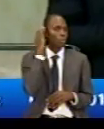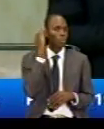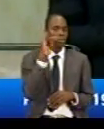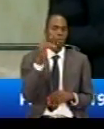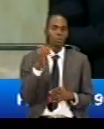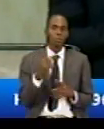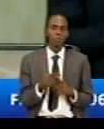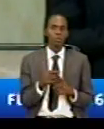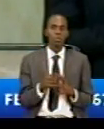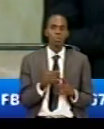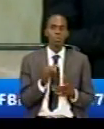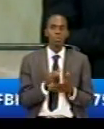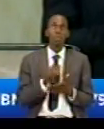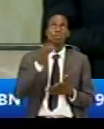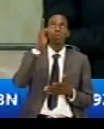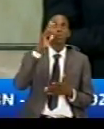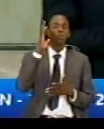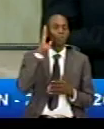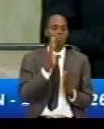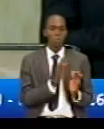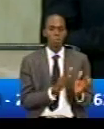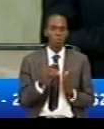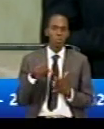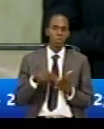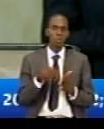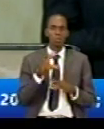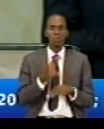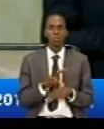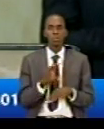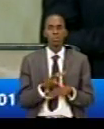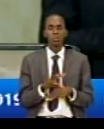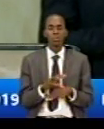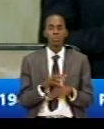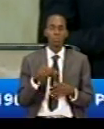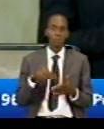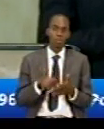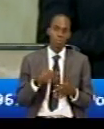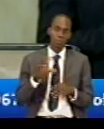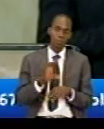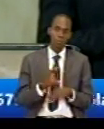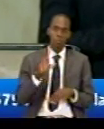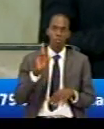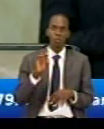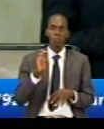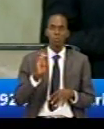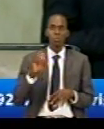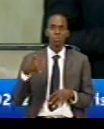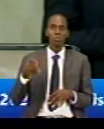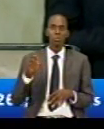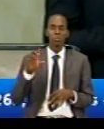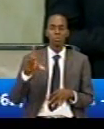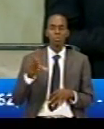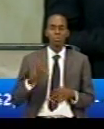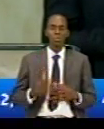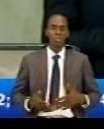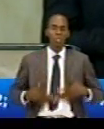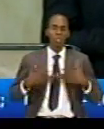God Almighty will prepare this church, Deeper Life Bible Church,